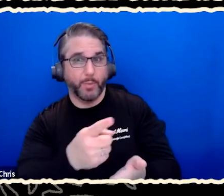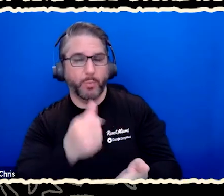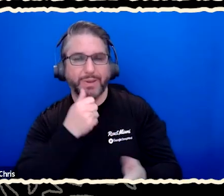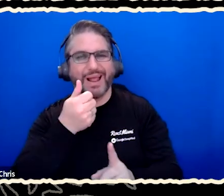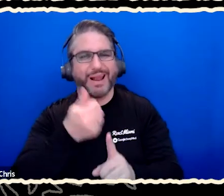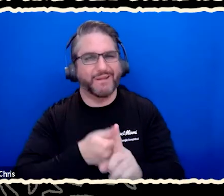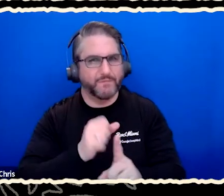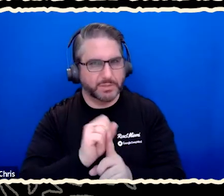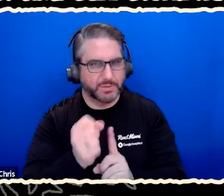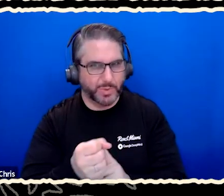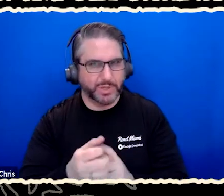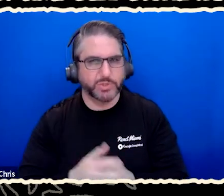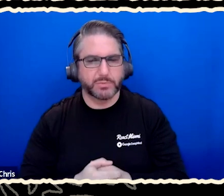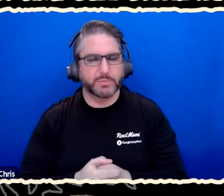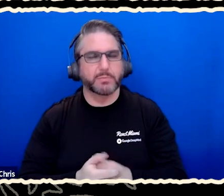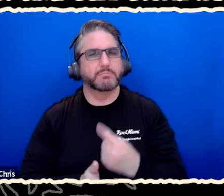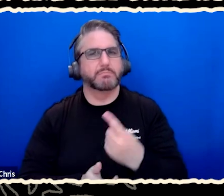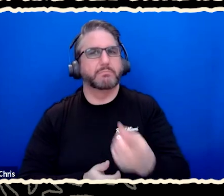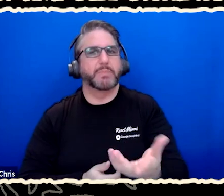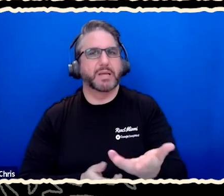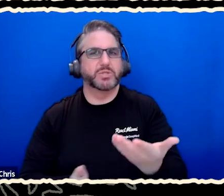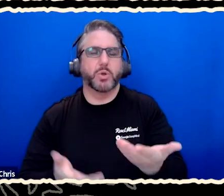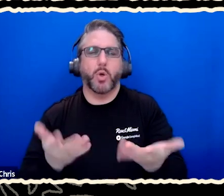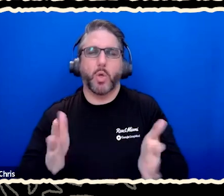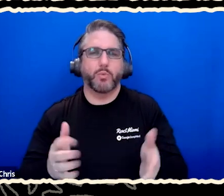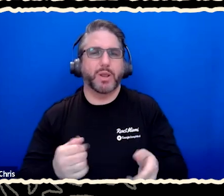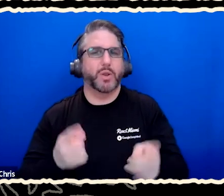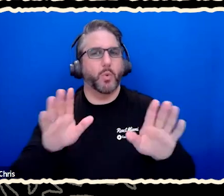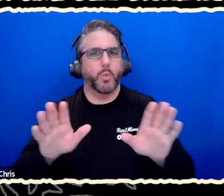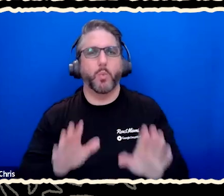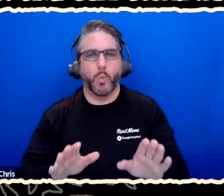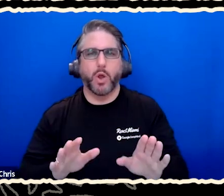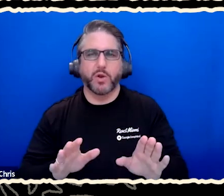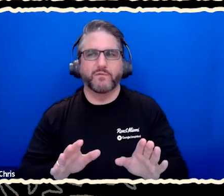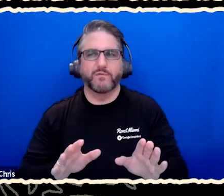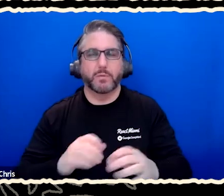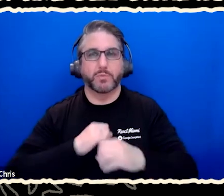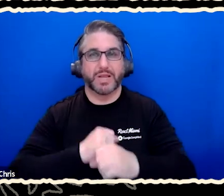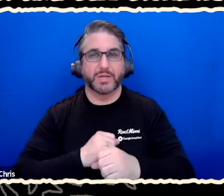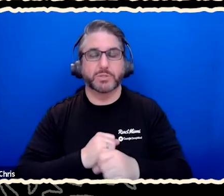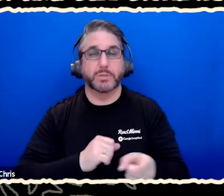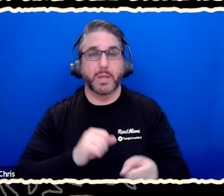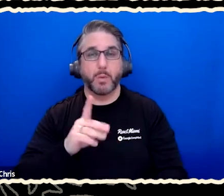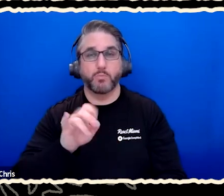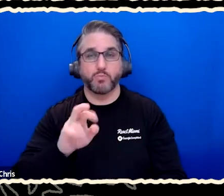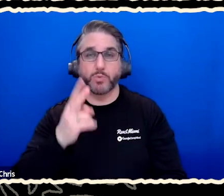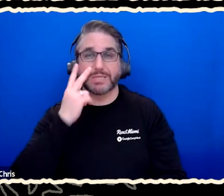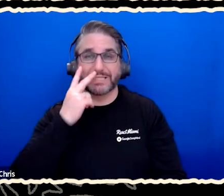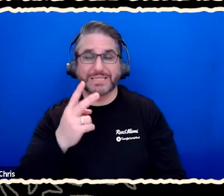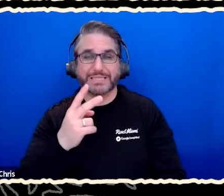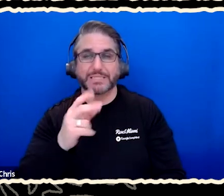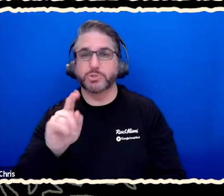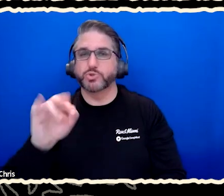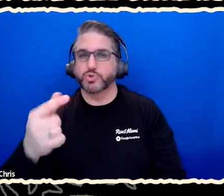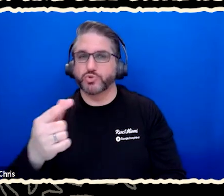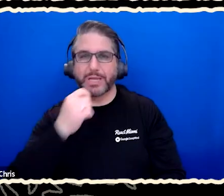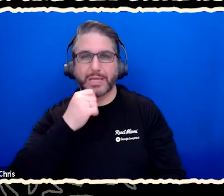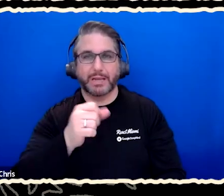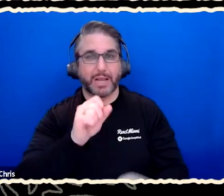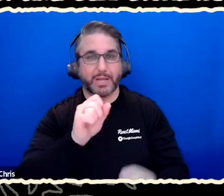case. But it is already a wonderful fail-safe. So the browser sees a literal string, not a script, it will not be